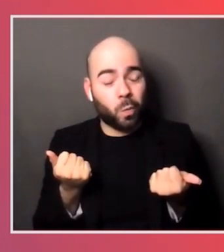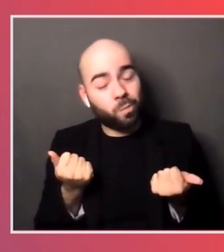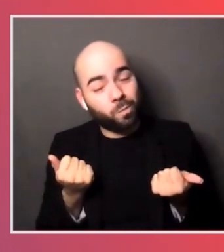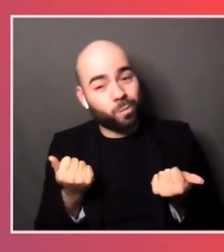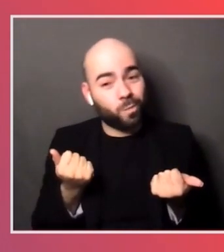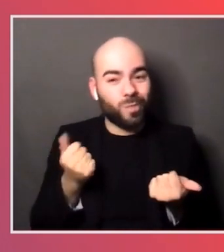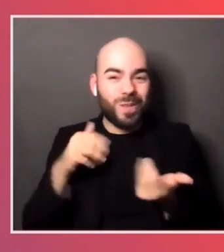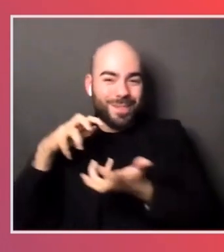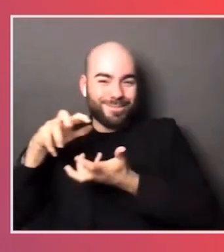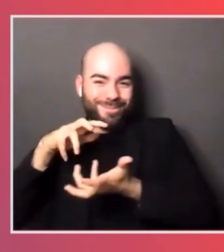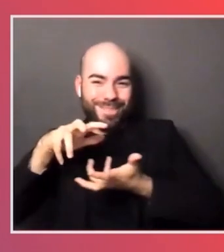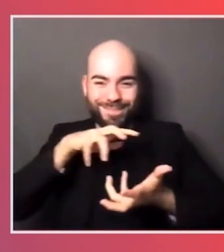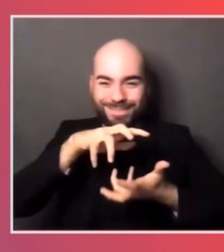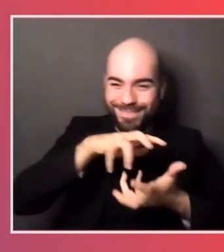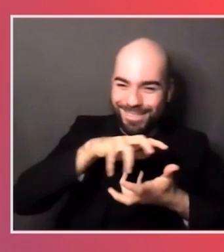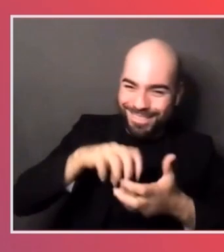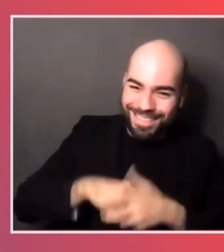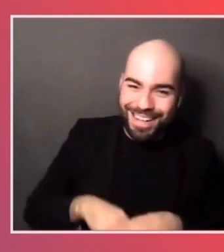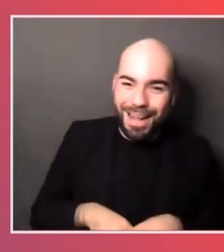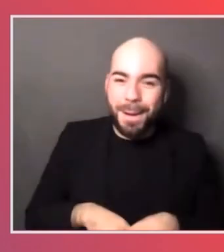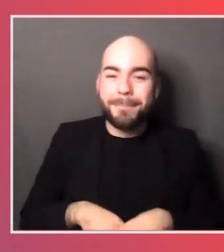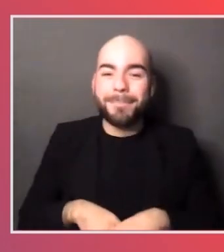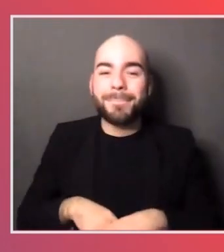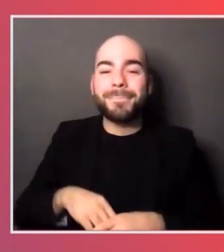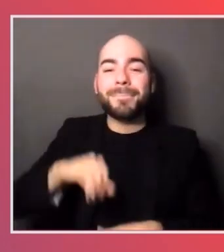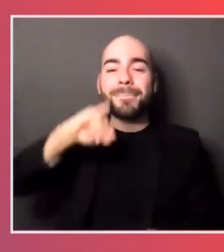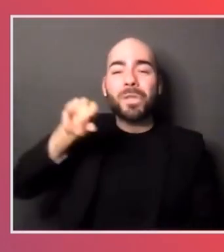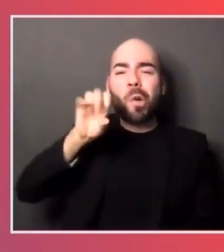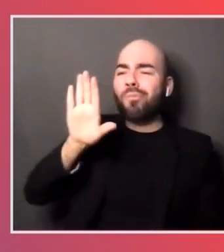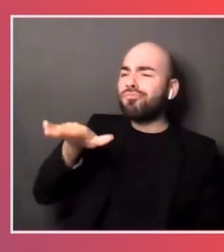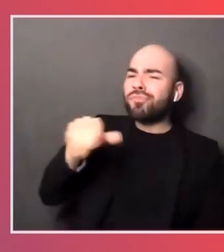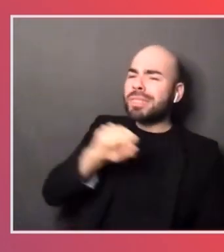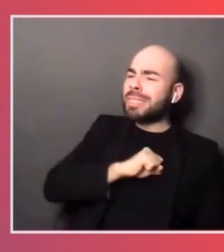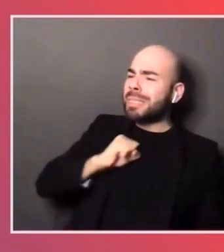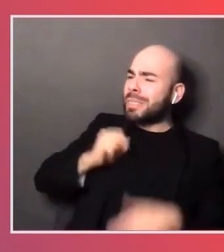Senator Harris, I think you have a question for Don.